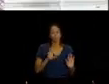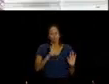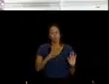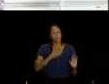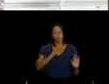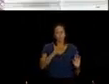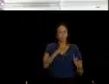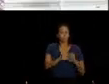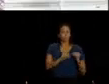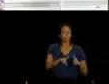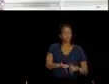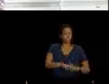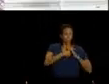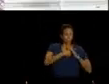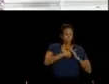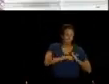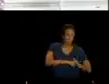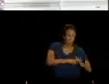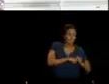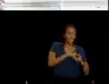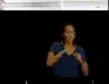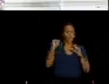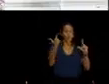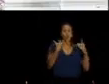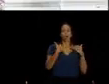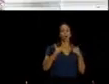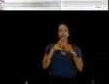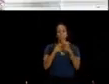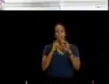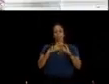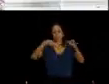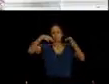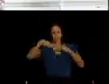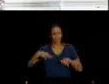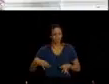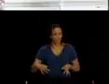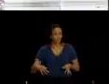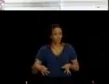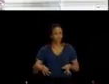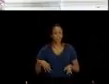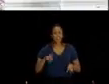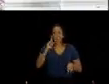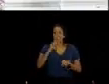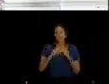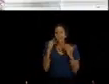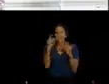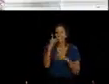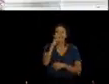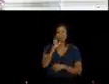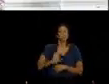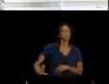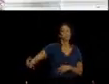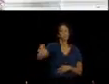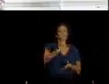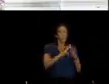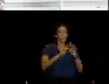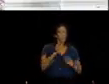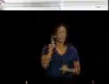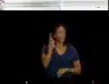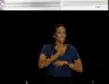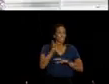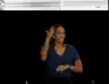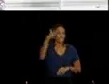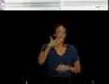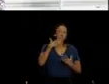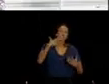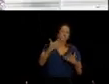the beginning, we all have a story to tell, and I cannot wait to hear the stories that you tell someday. So